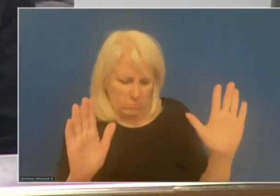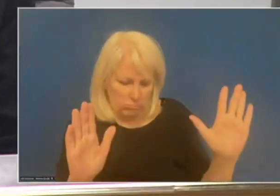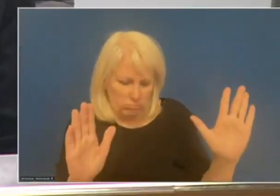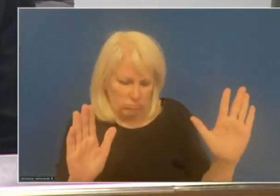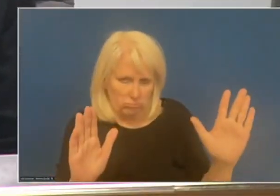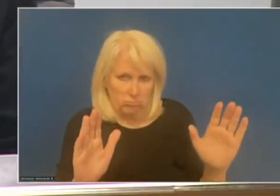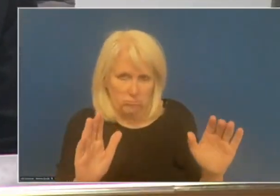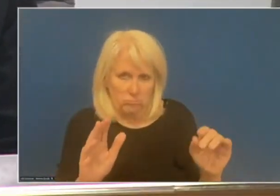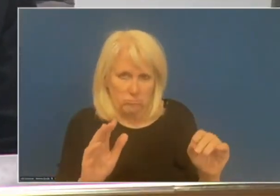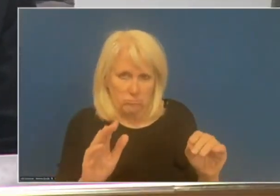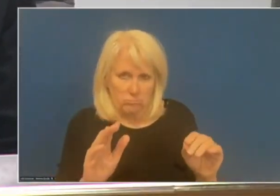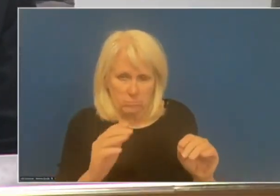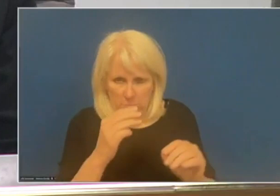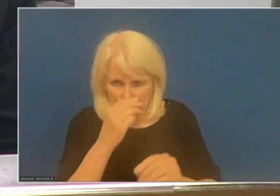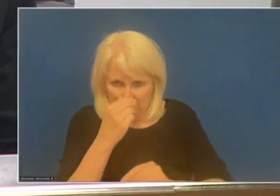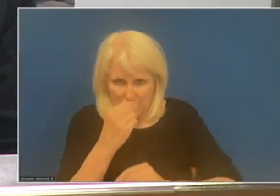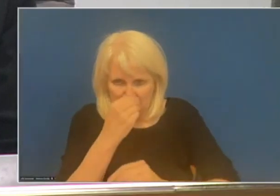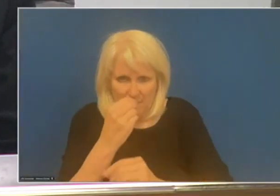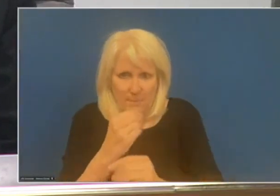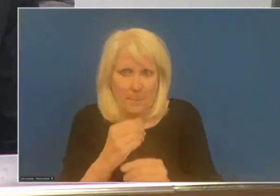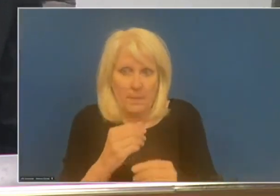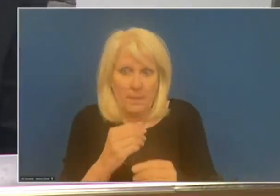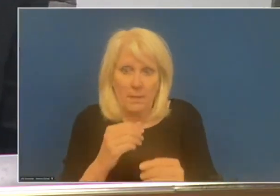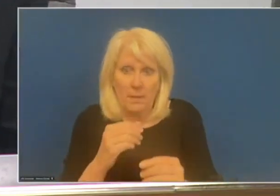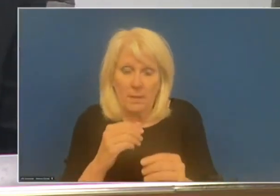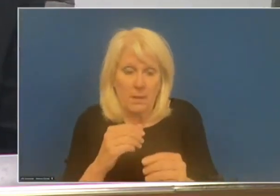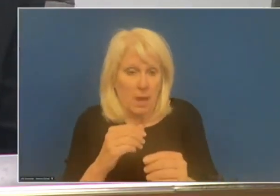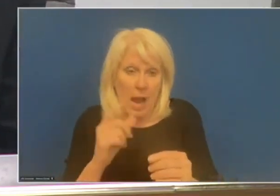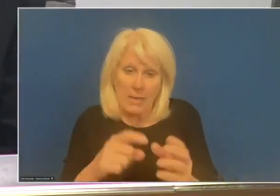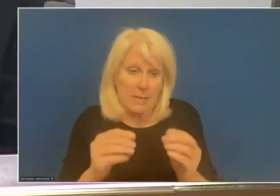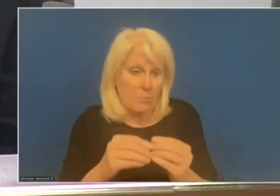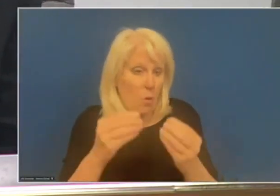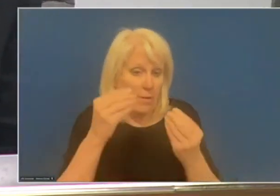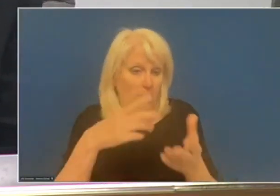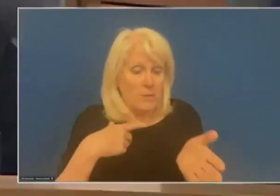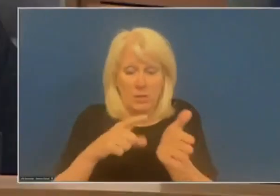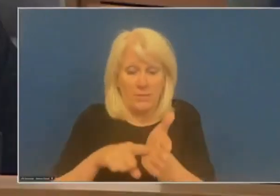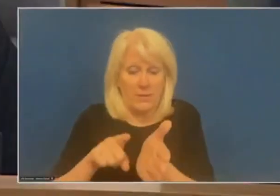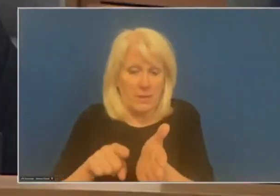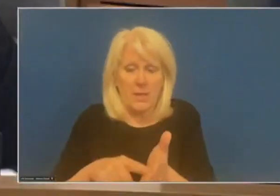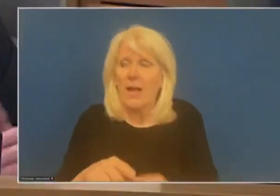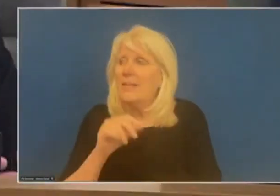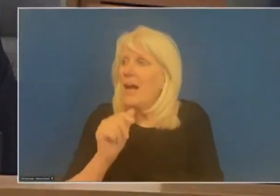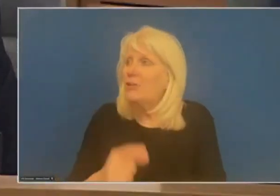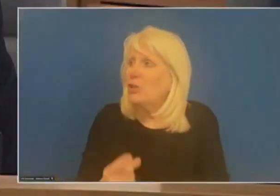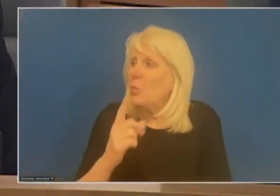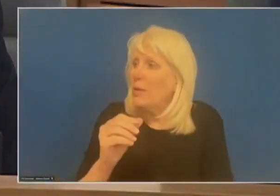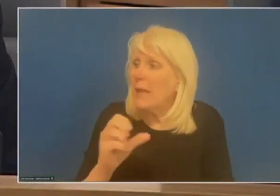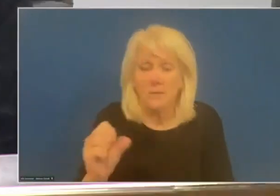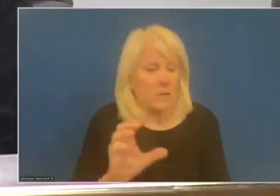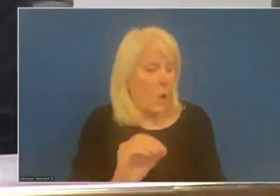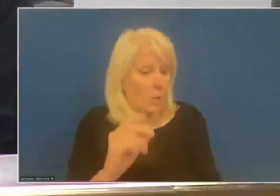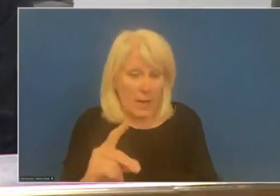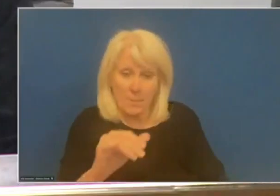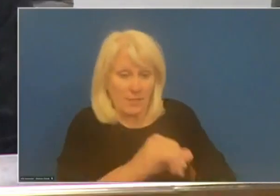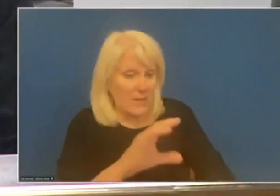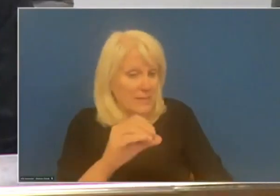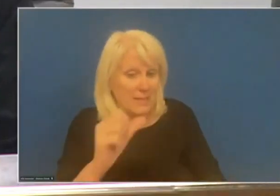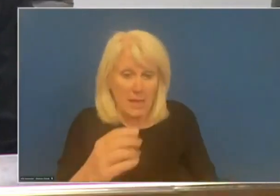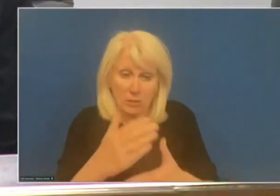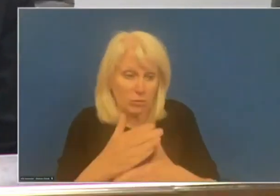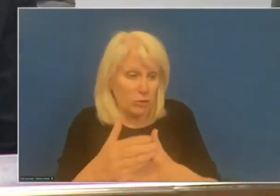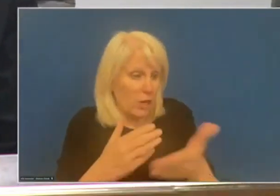get me to look into it, I'm gonna need a lot more information. It's not just that case, though. Well, okay, but it is the case that Do you you shared.